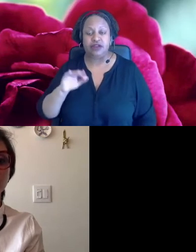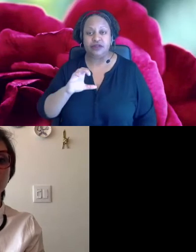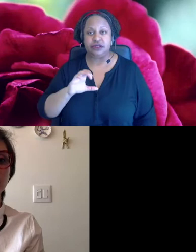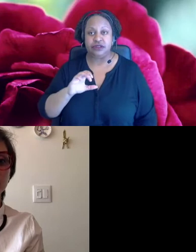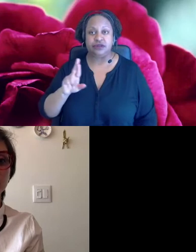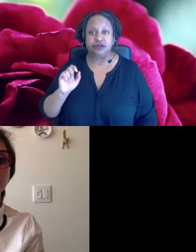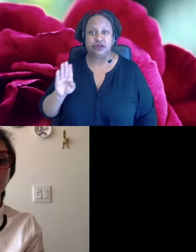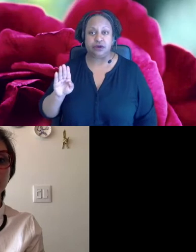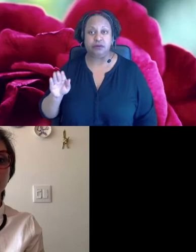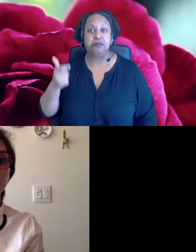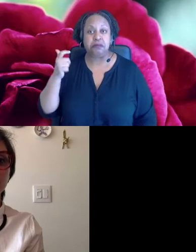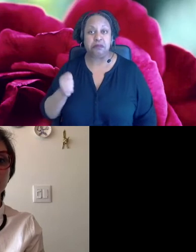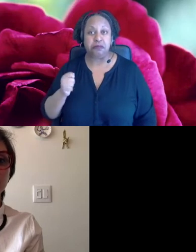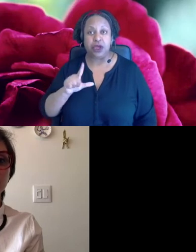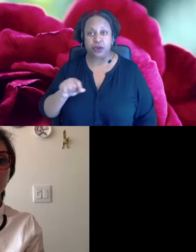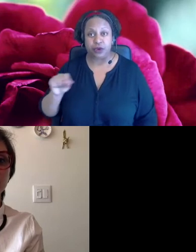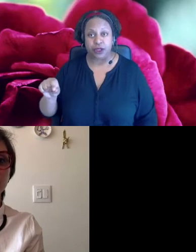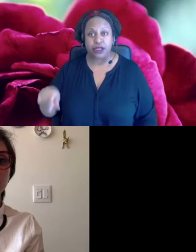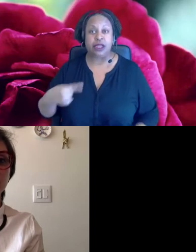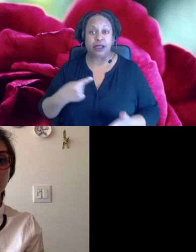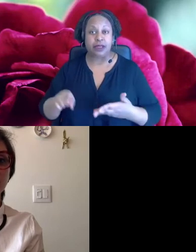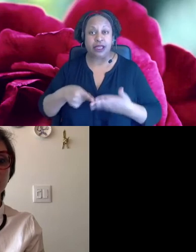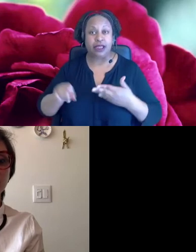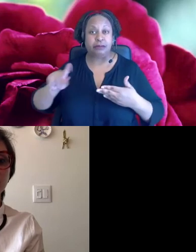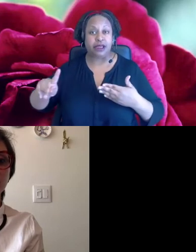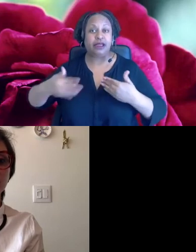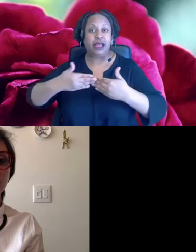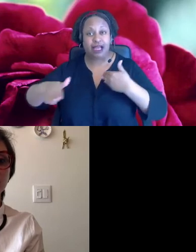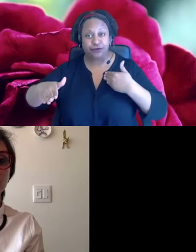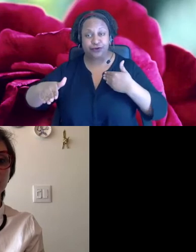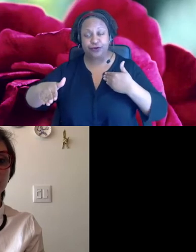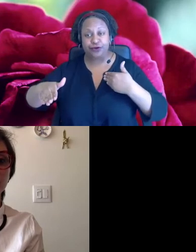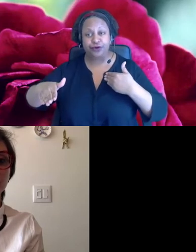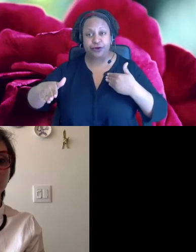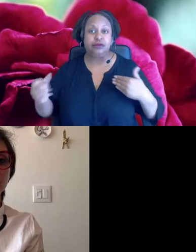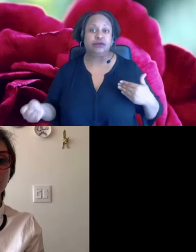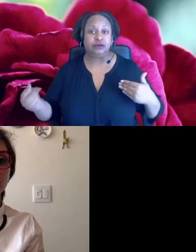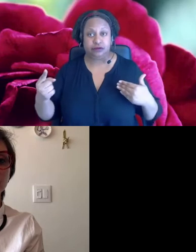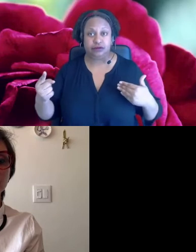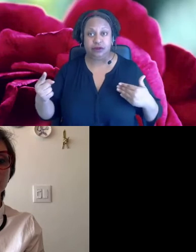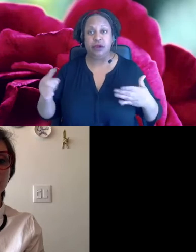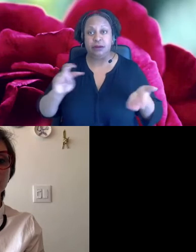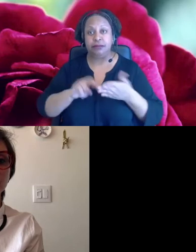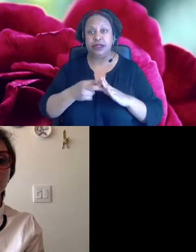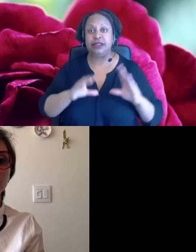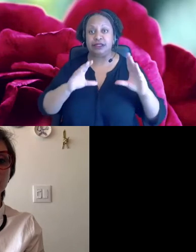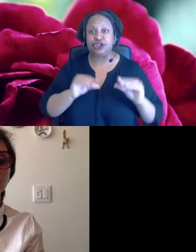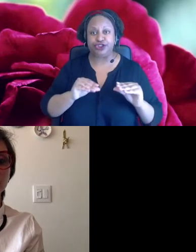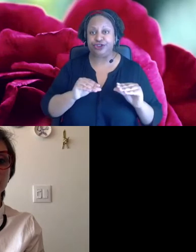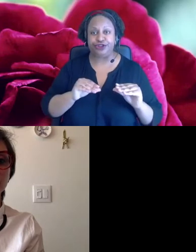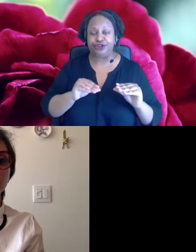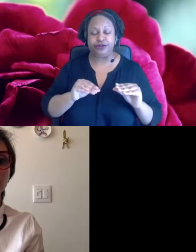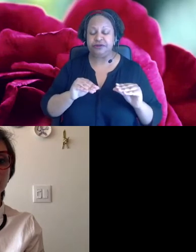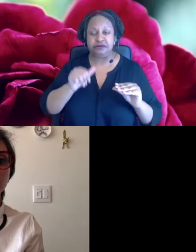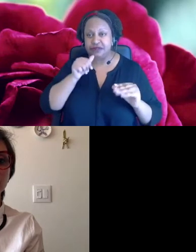if the repayment happens after that, then the deduction for the repayment doesn't happen